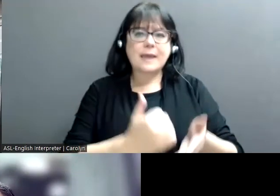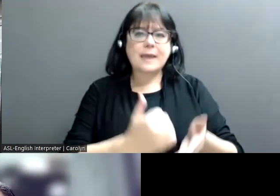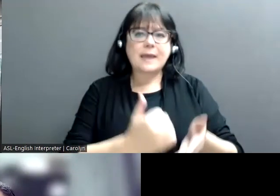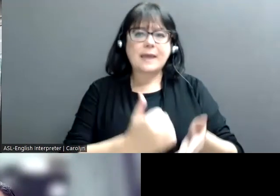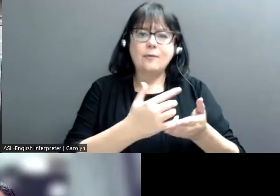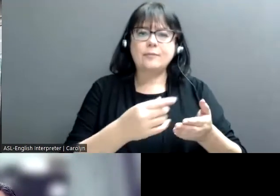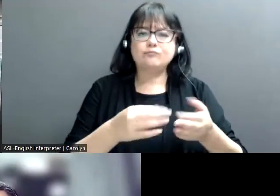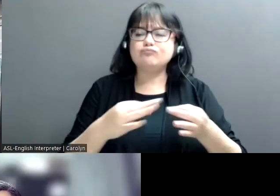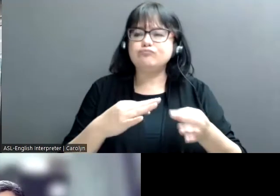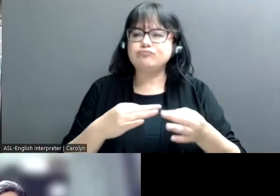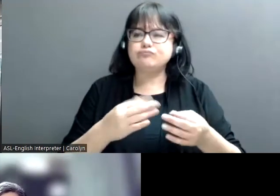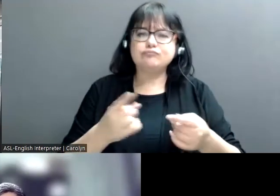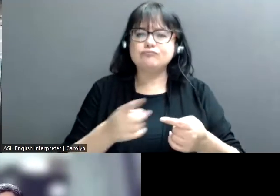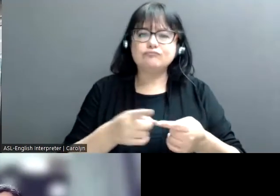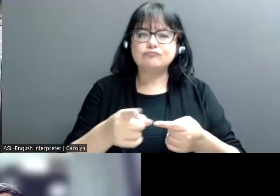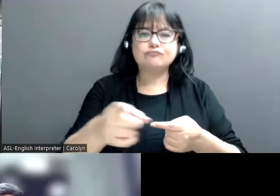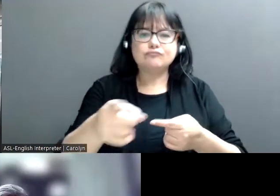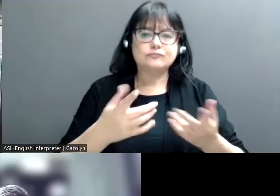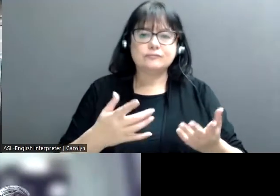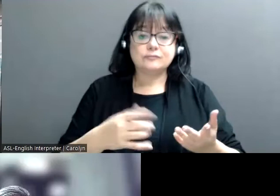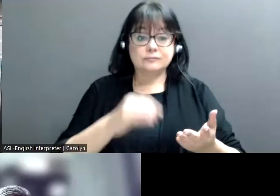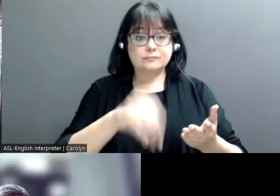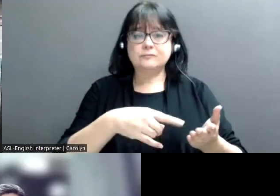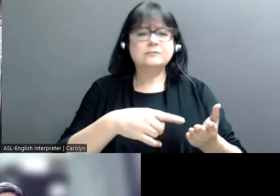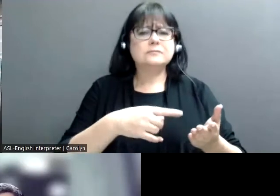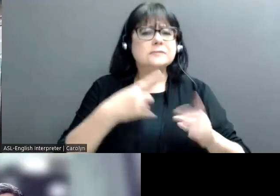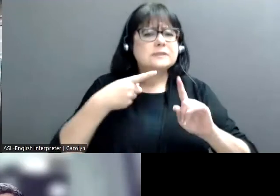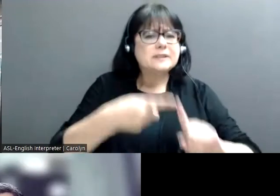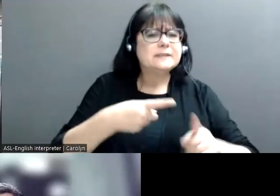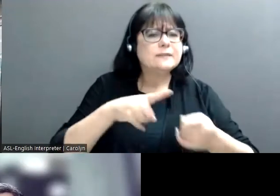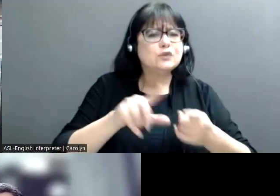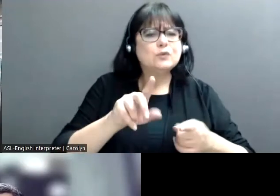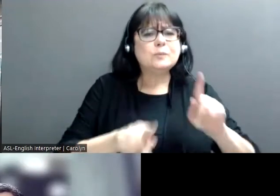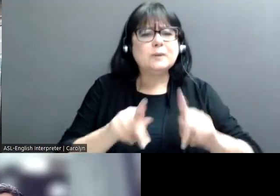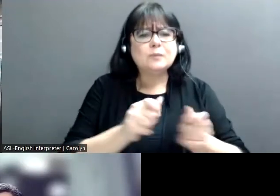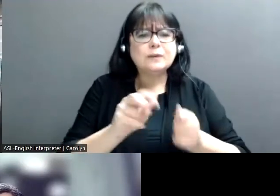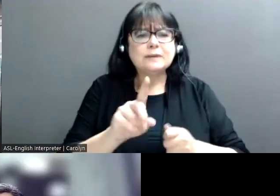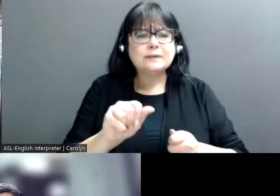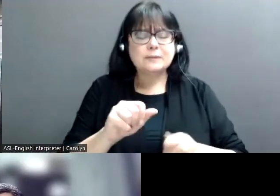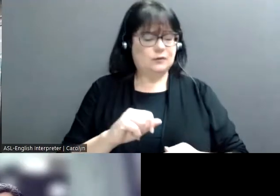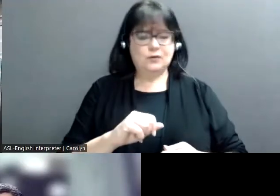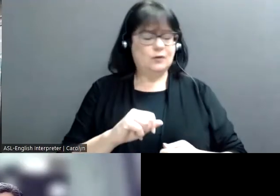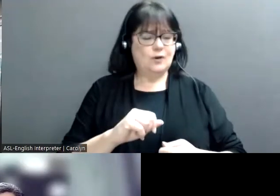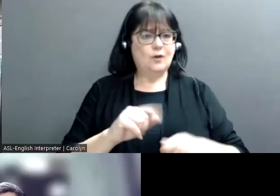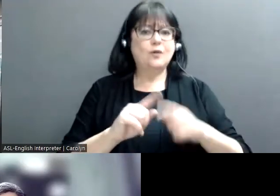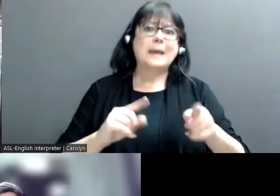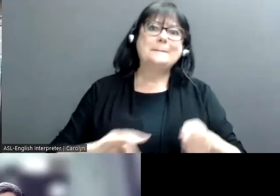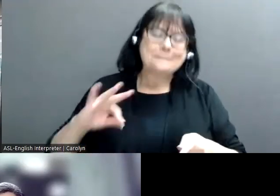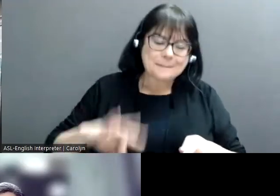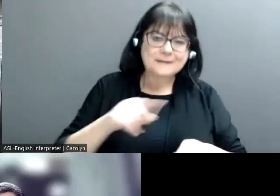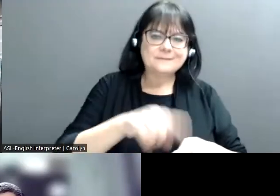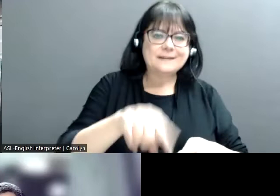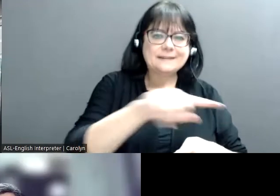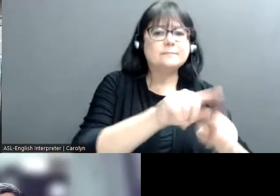specifically to address the needs of people with disabilities, but they have huge value for that group.